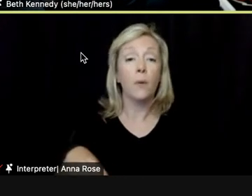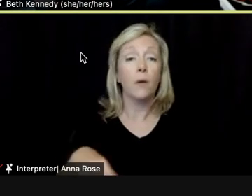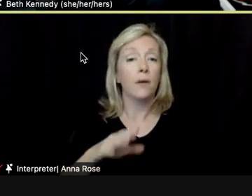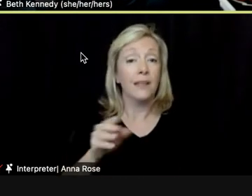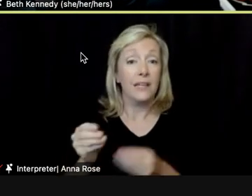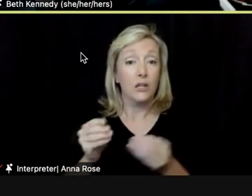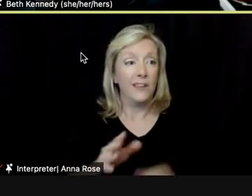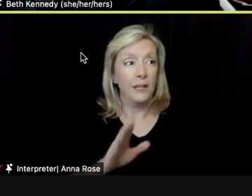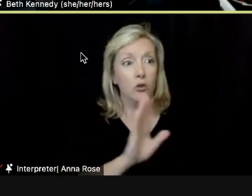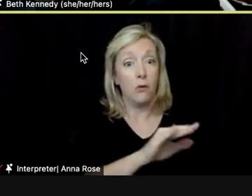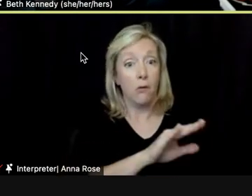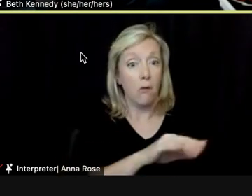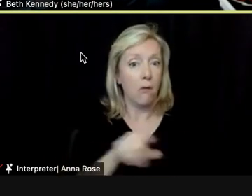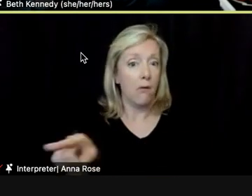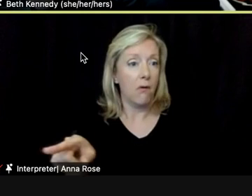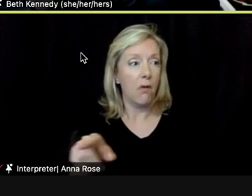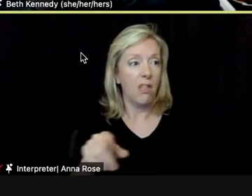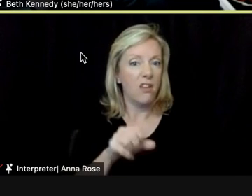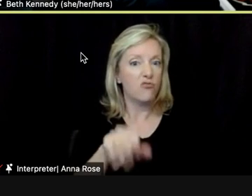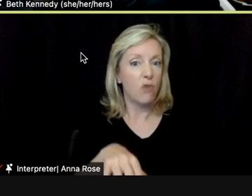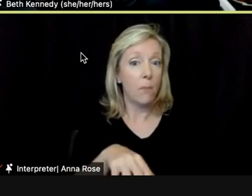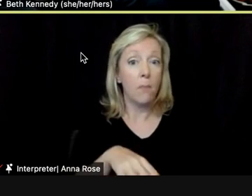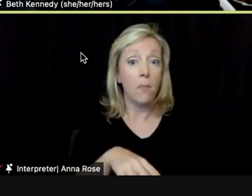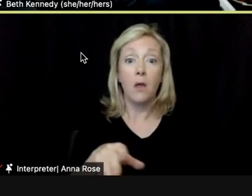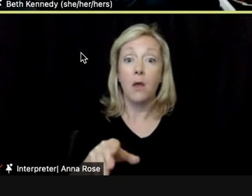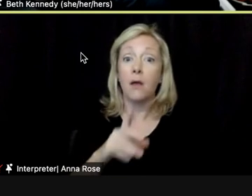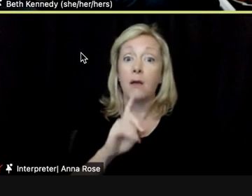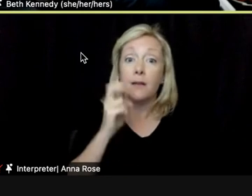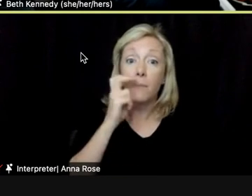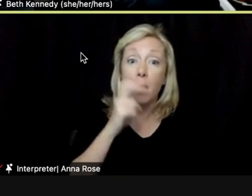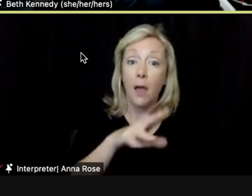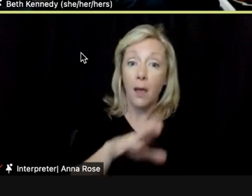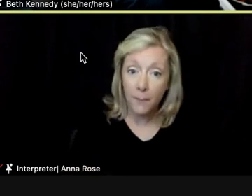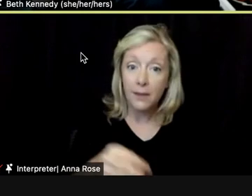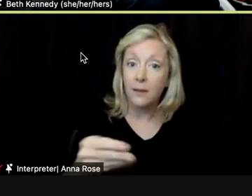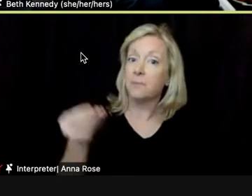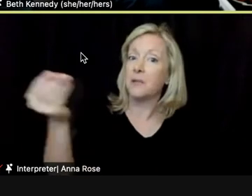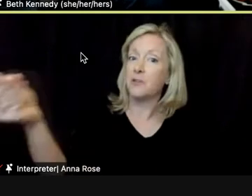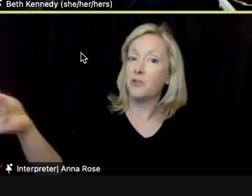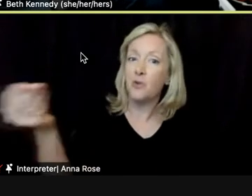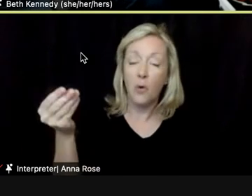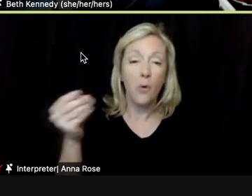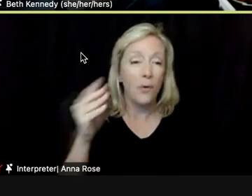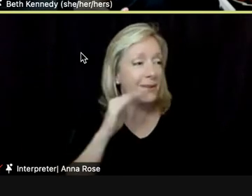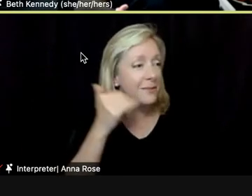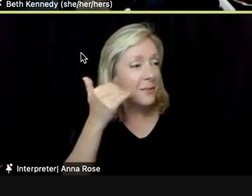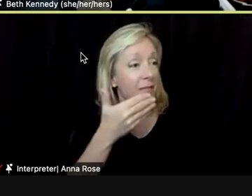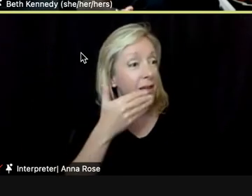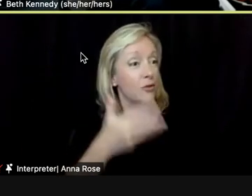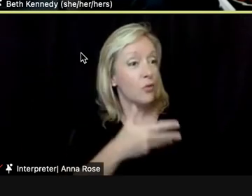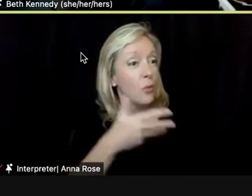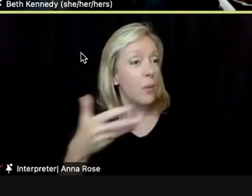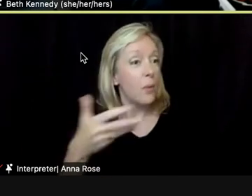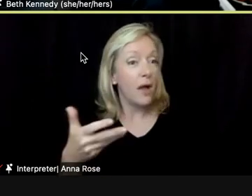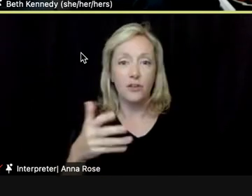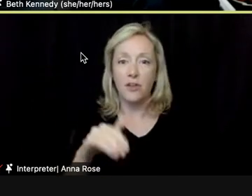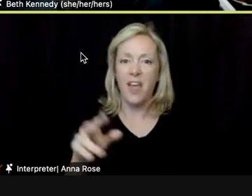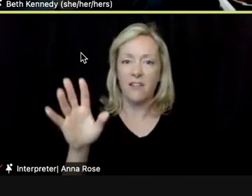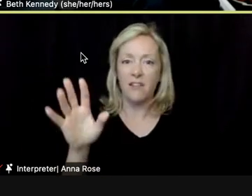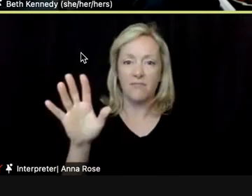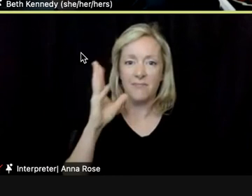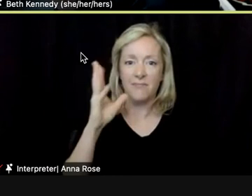up and hands it to the person. Maybe that person smiles and says, "Thank you so much." And the person who's deafblind